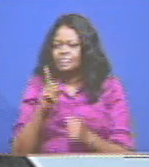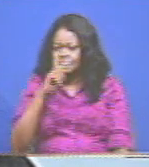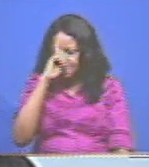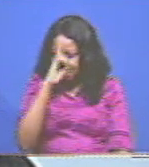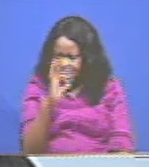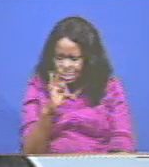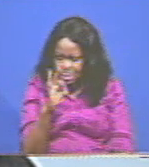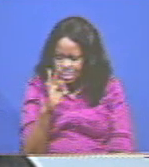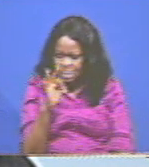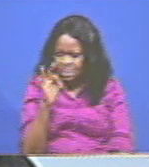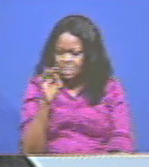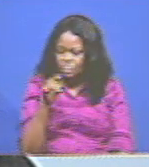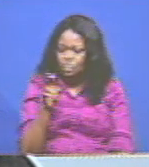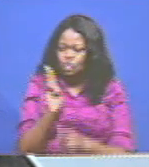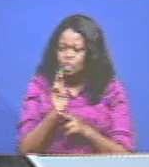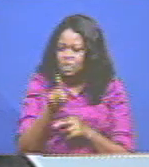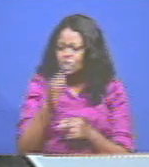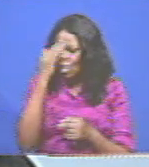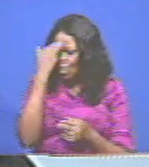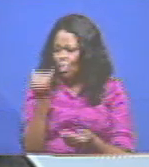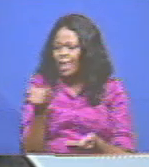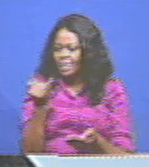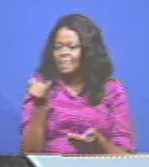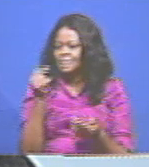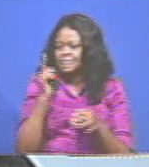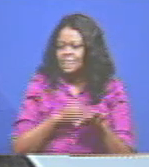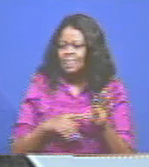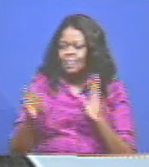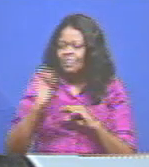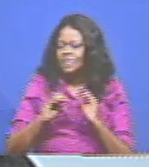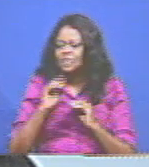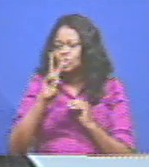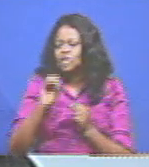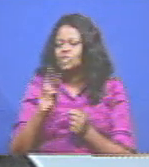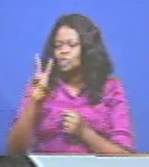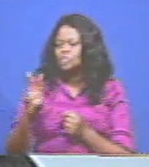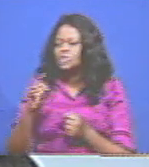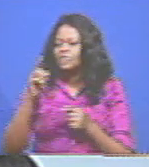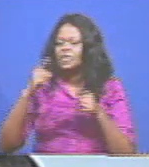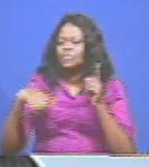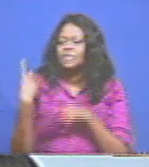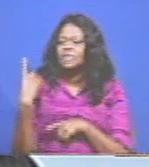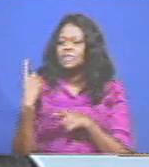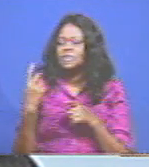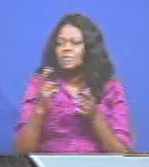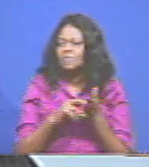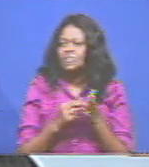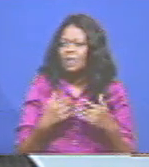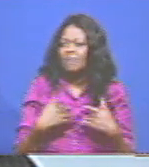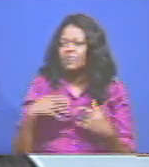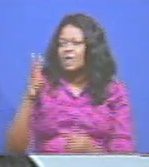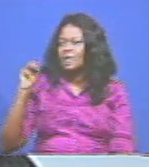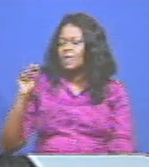on that, so that it gives him an edge when the elections are called in 2022. Yes. So, of course, there is also the issue of the MOU,